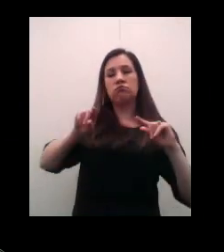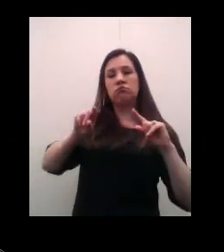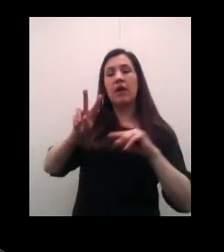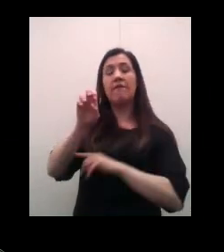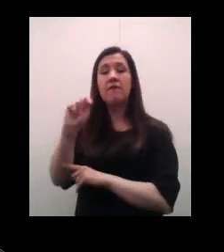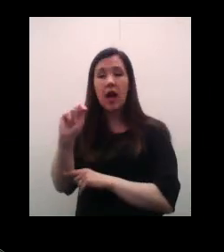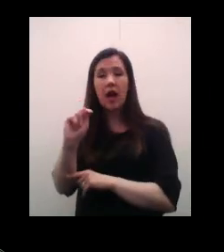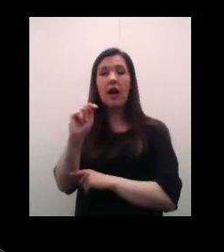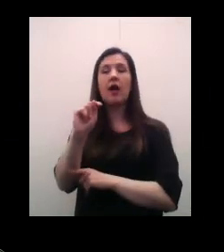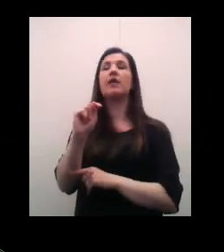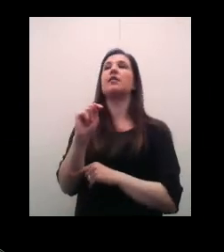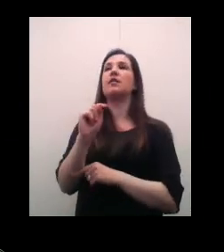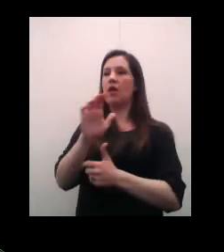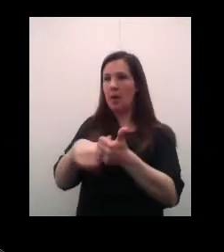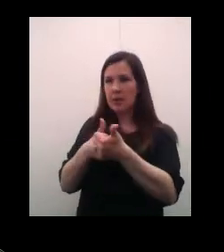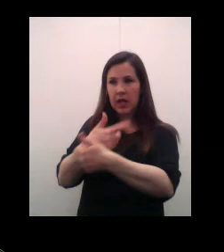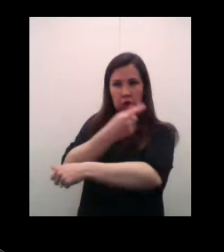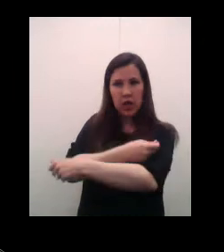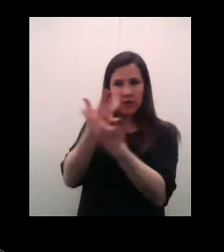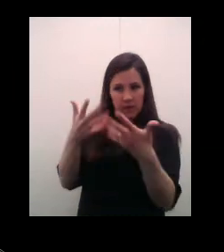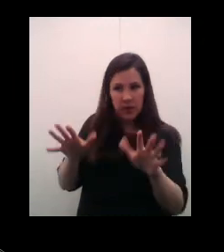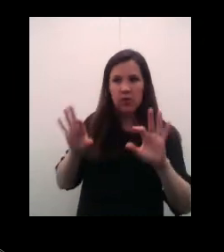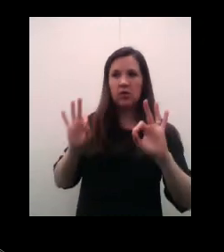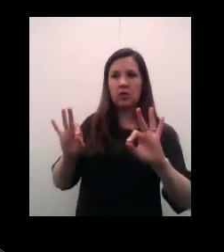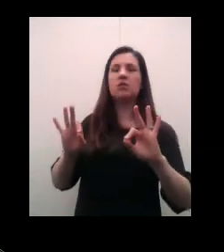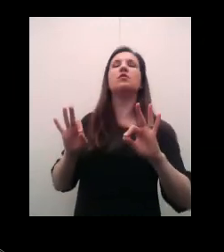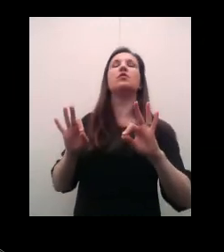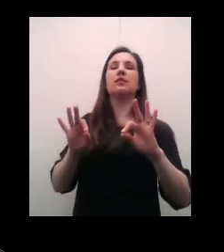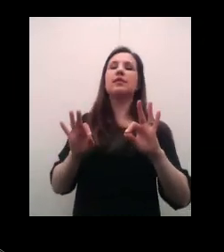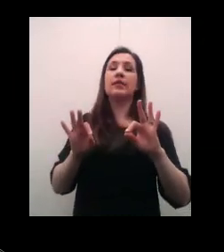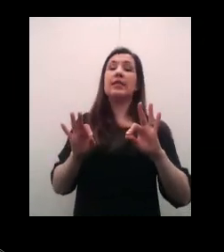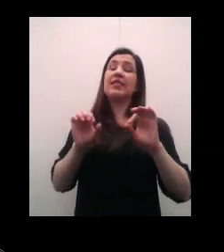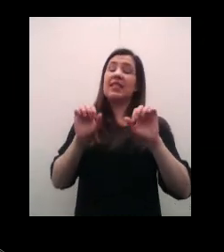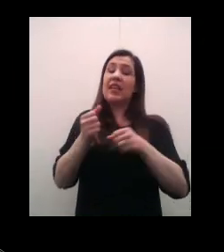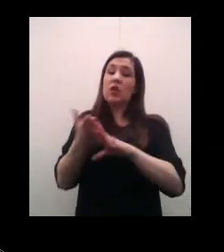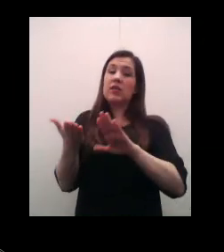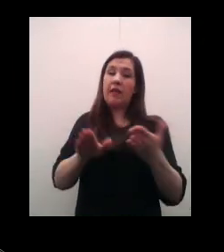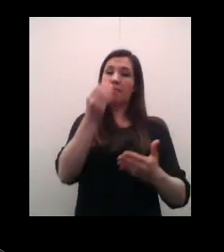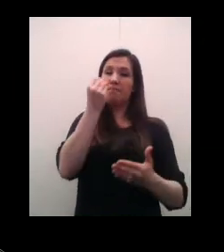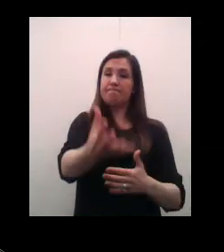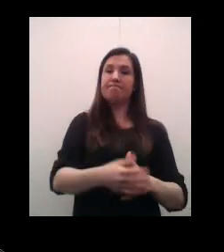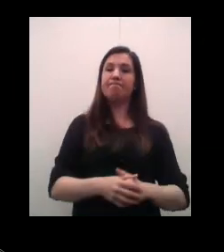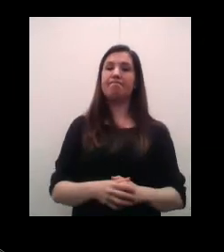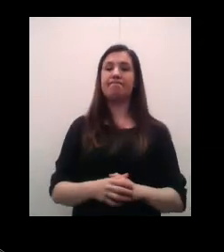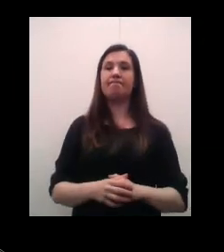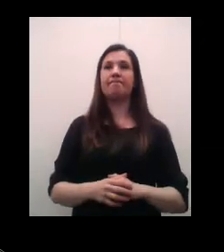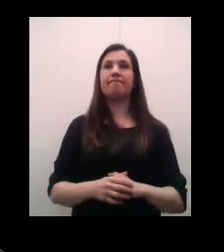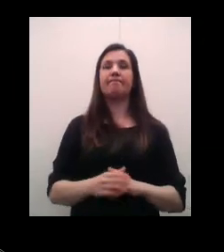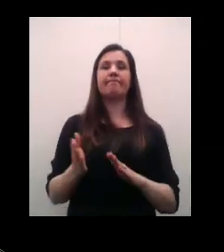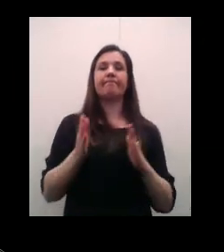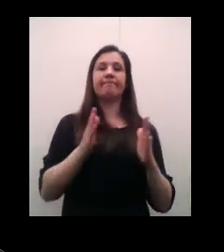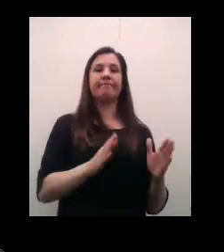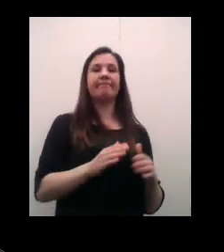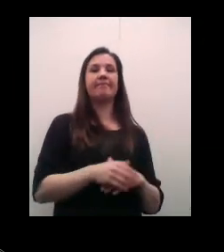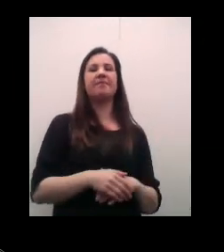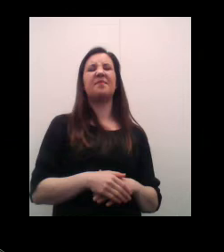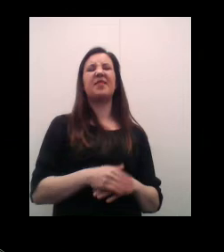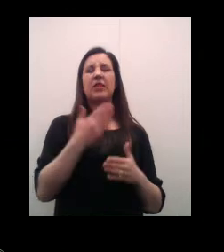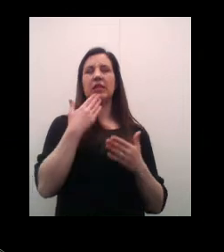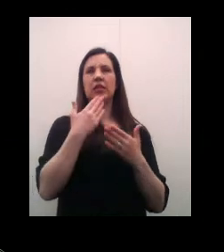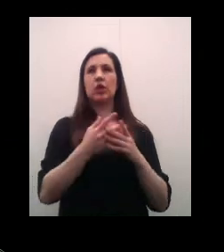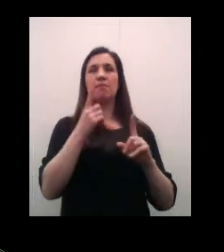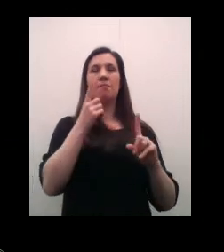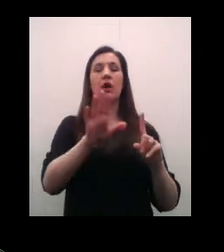make sure that they are up to date with rabies vaccine because it is deadly. Doctor, that brings up a good point. You do not have to